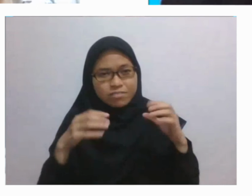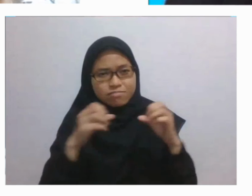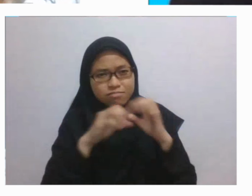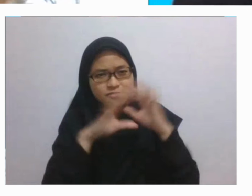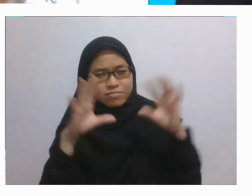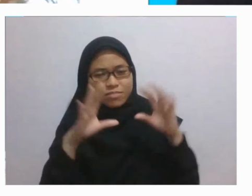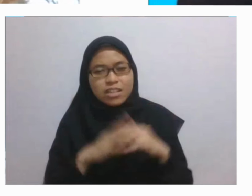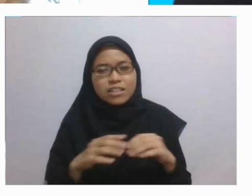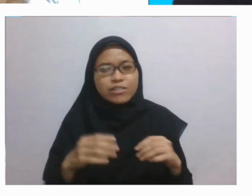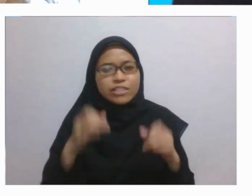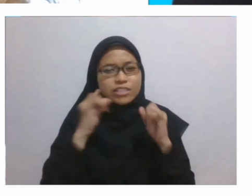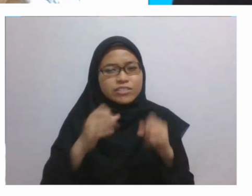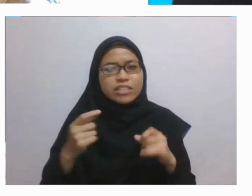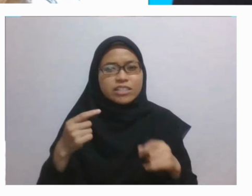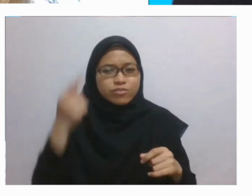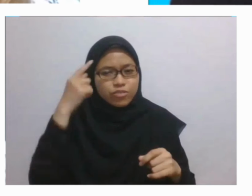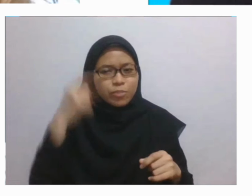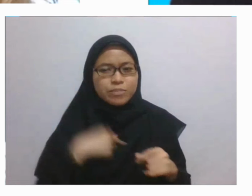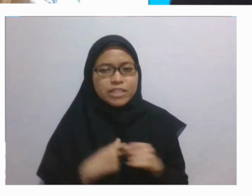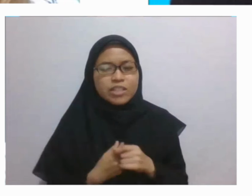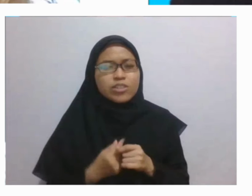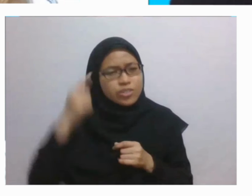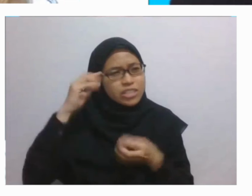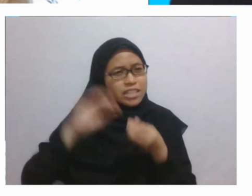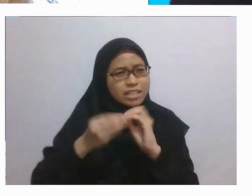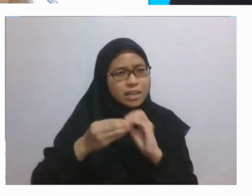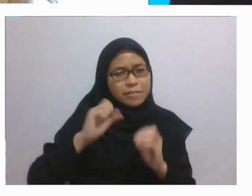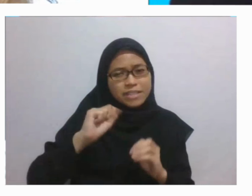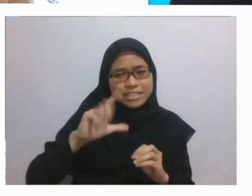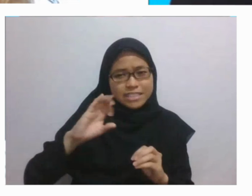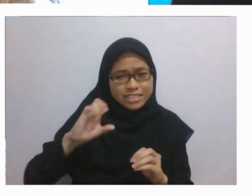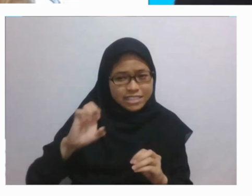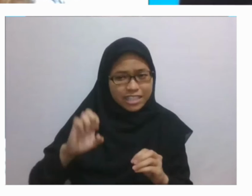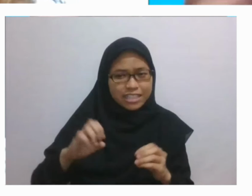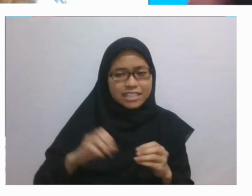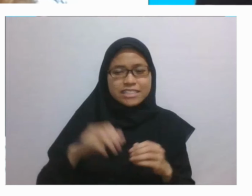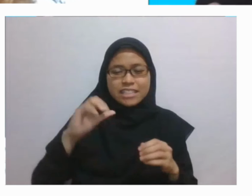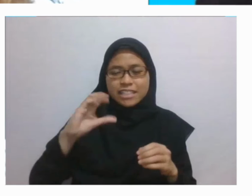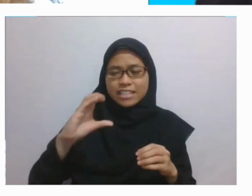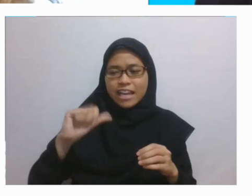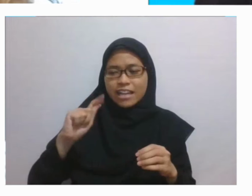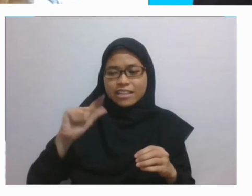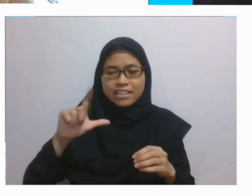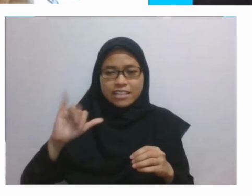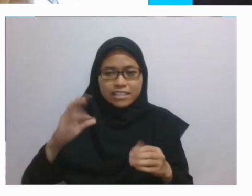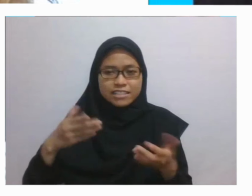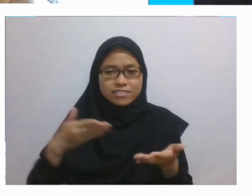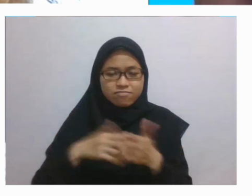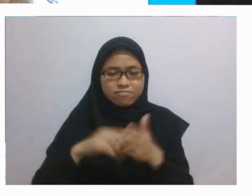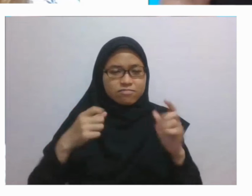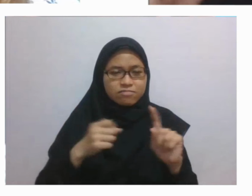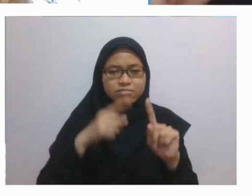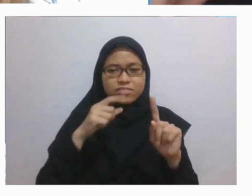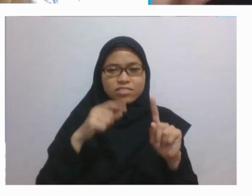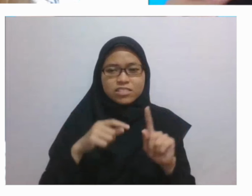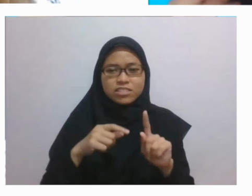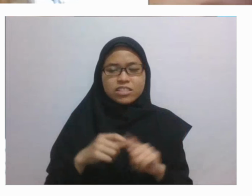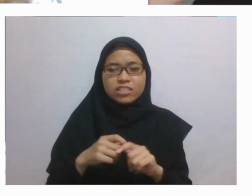for me is, do you think that numerical scales are going to be seen as a catalyst for sustainable development? Because obviously we've seen the Human Development Index, we've seen